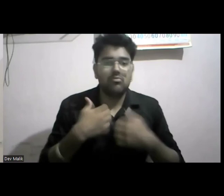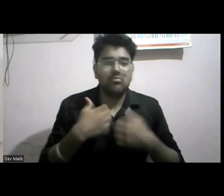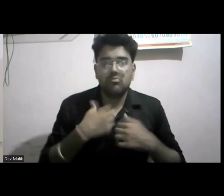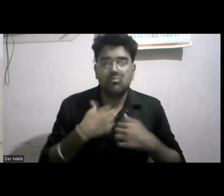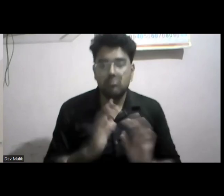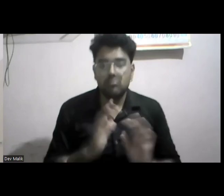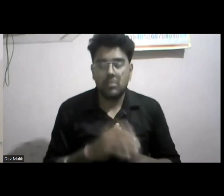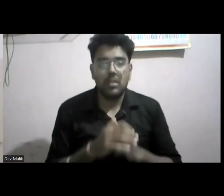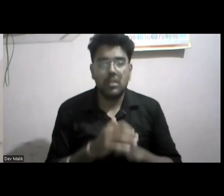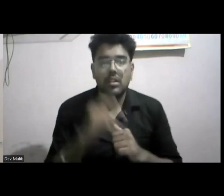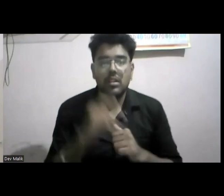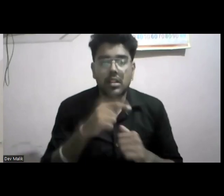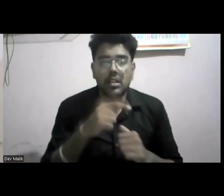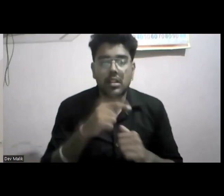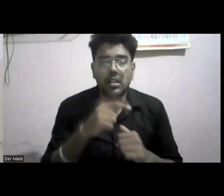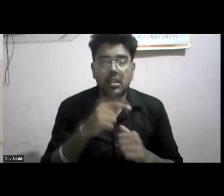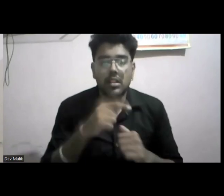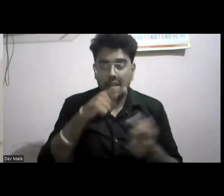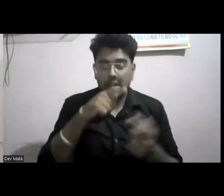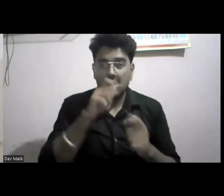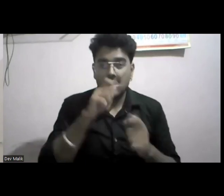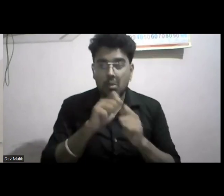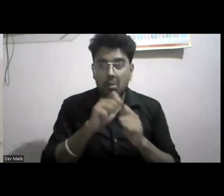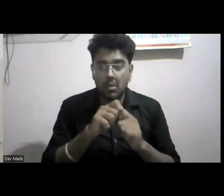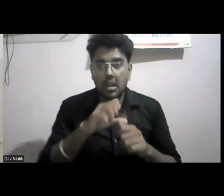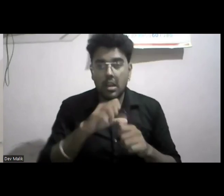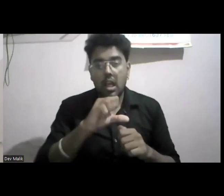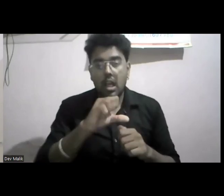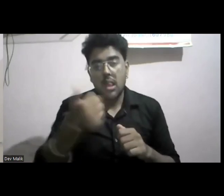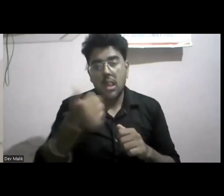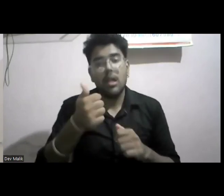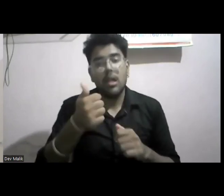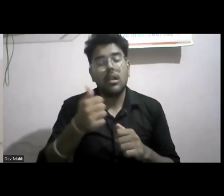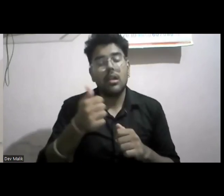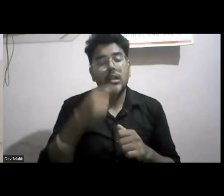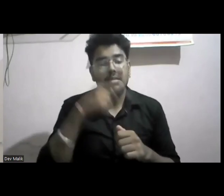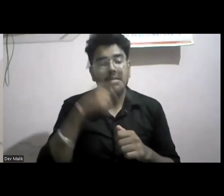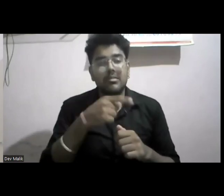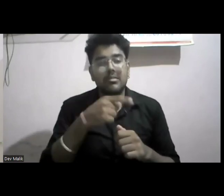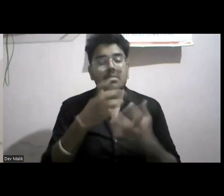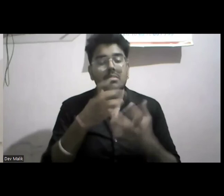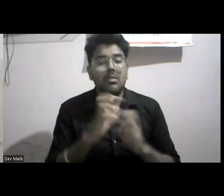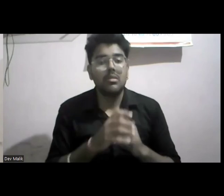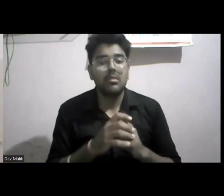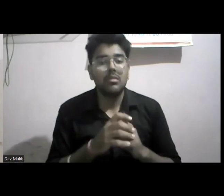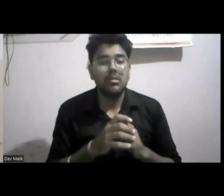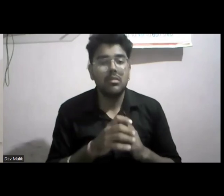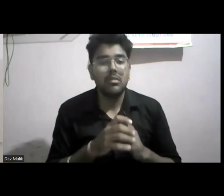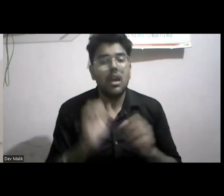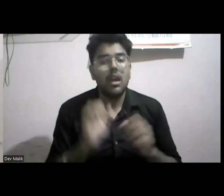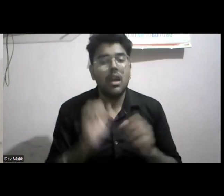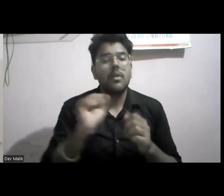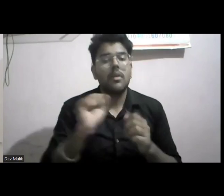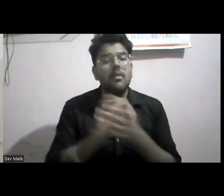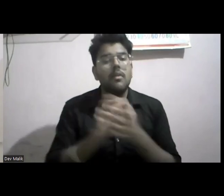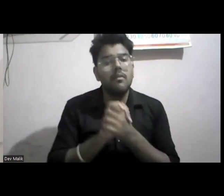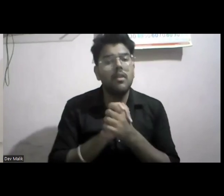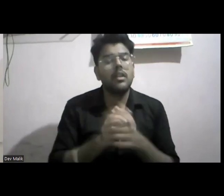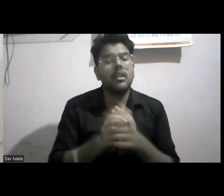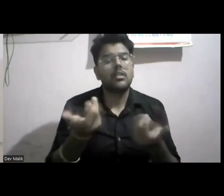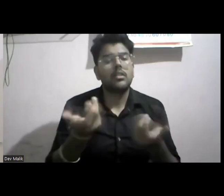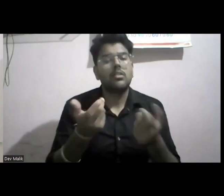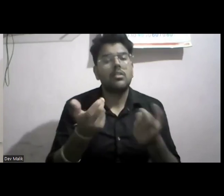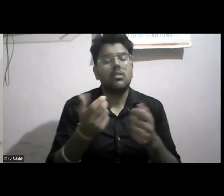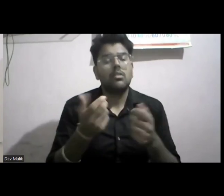an ableist society, functioning as everyone else, and he's someone who really loves to be with his friends and family, but